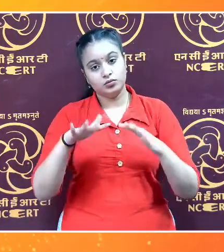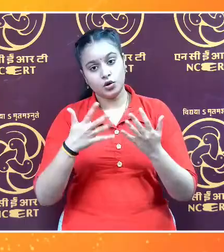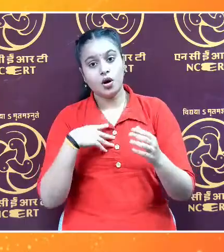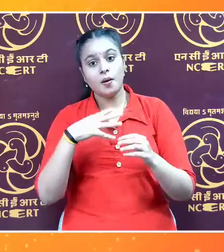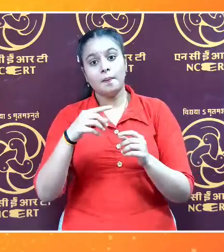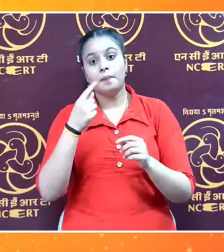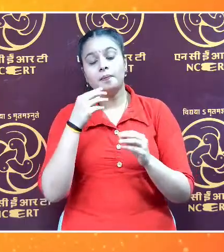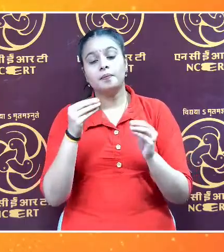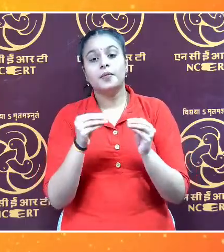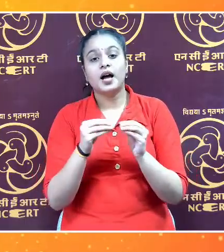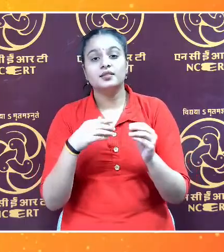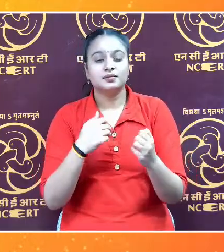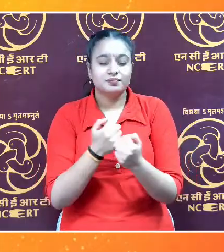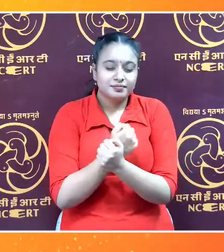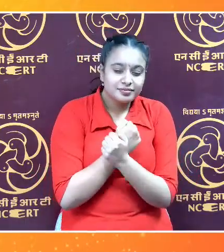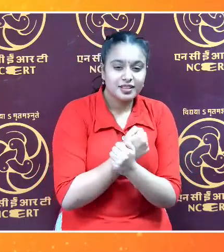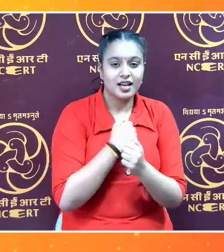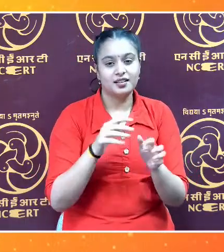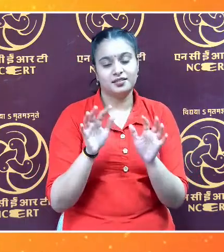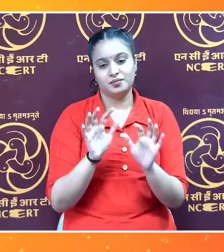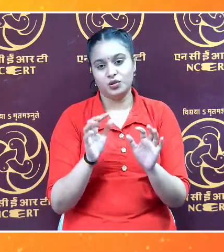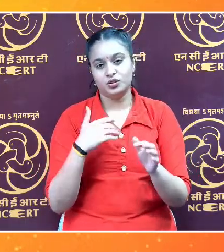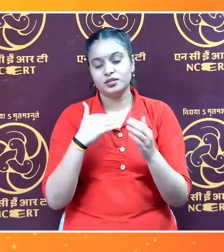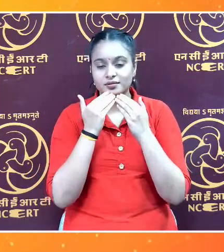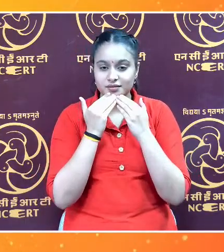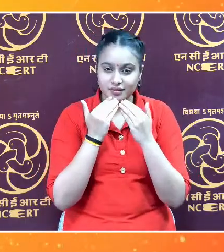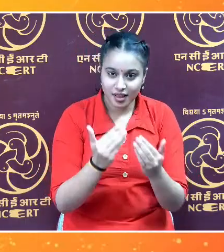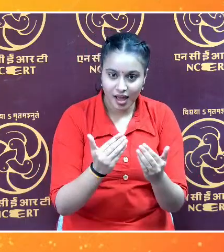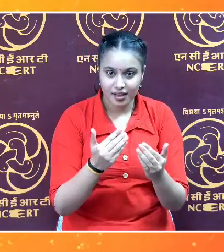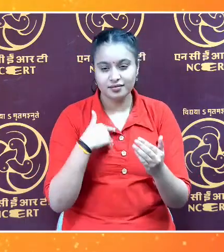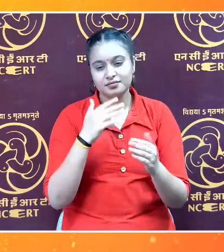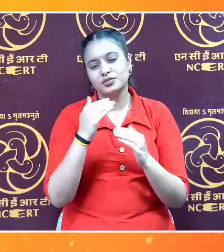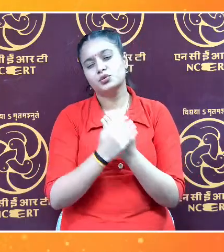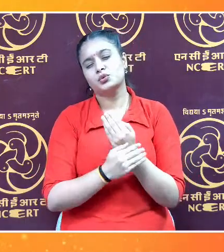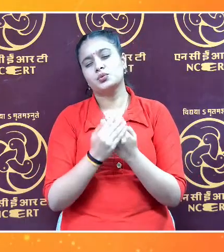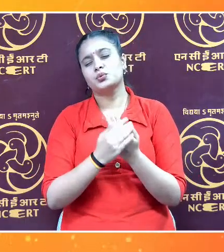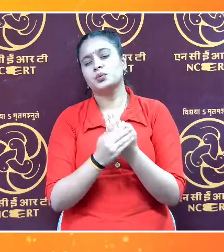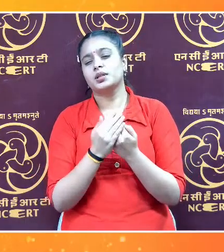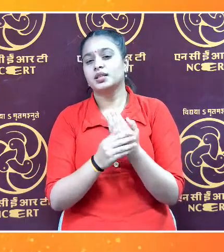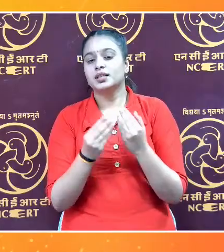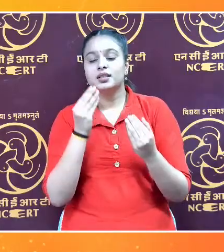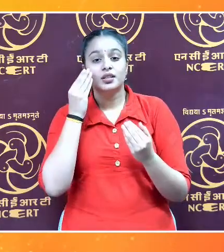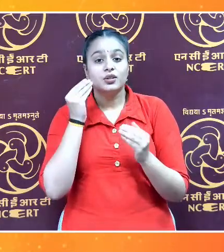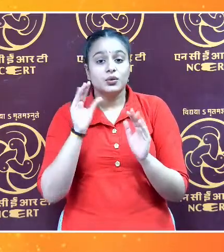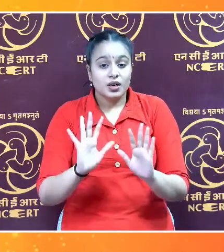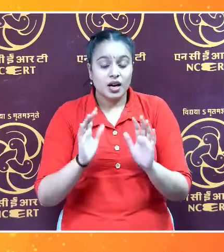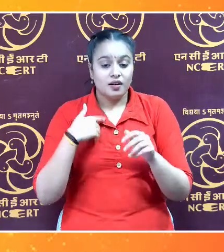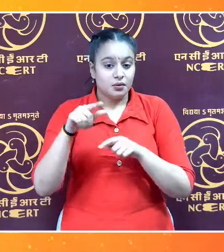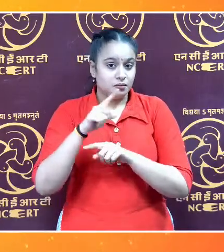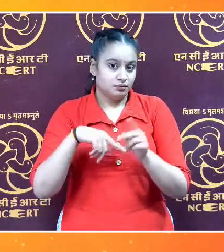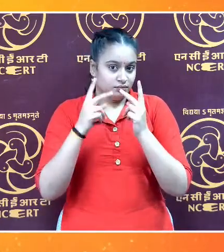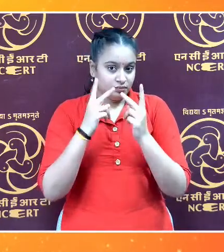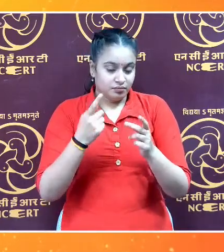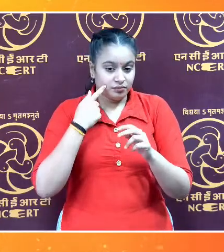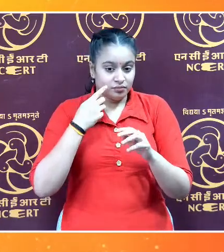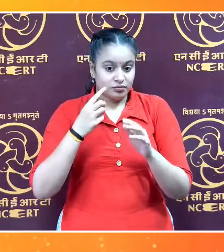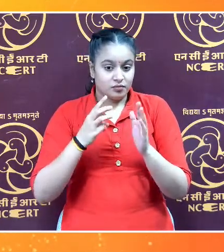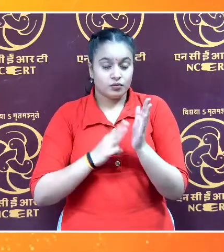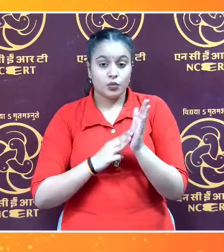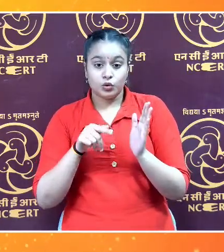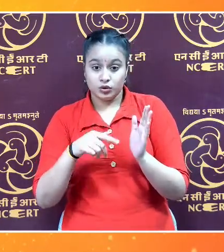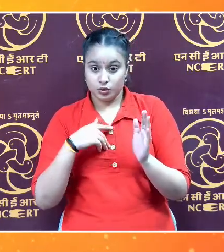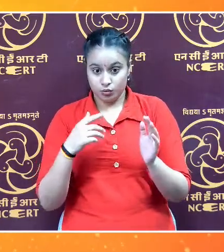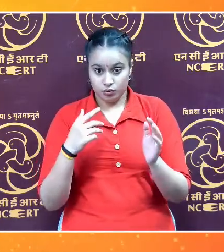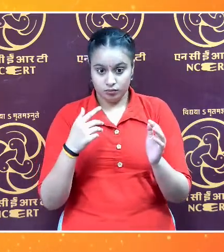Badal hugged and thanked Moti. Yes. So In how fact, sweet it is. How that he- sweet indeed. Yes. And we can see when Moti was in trouble,